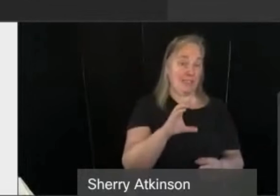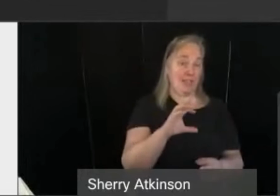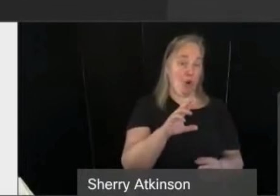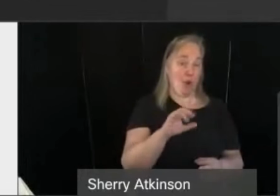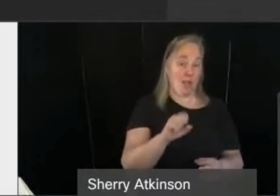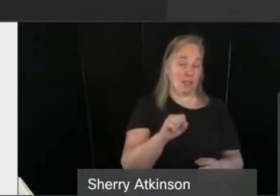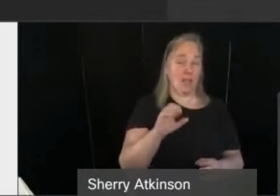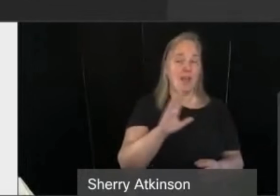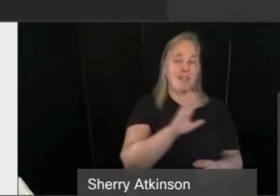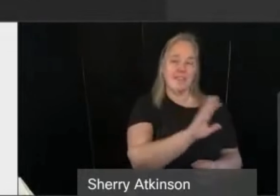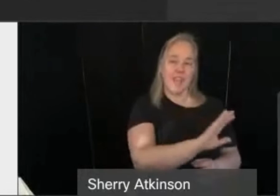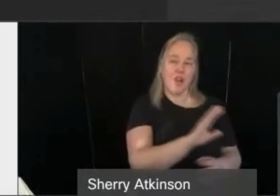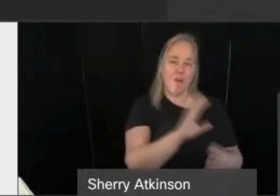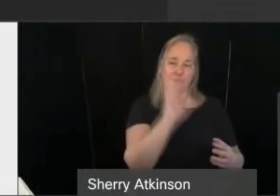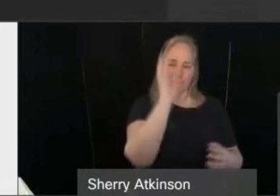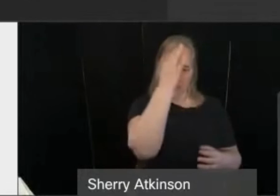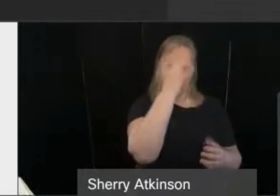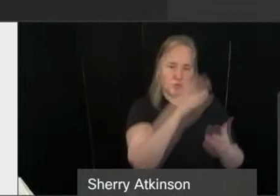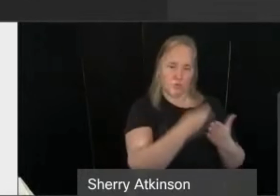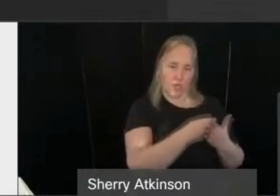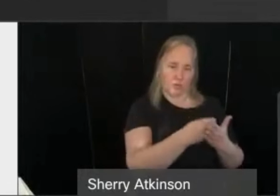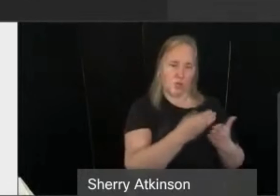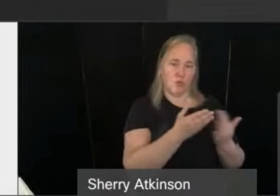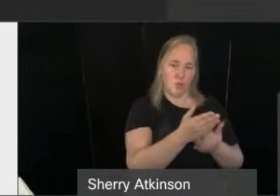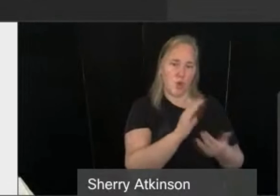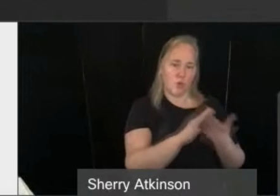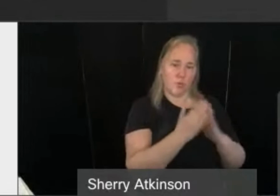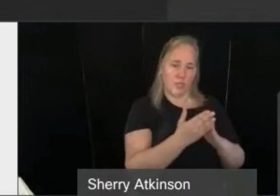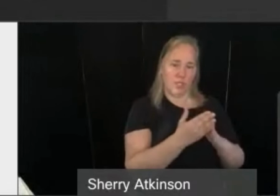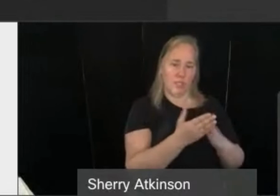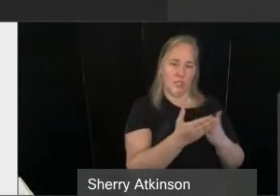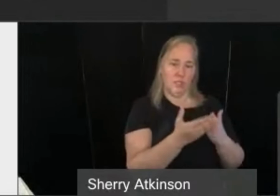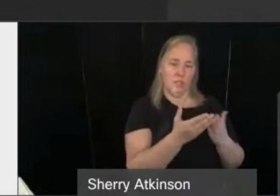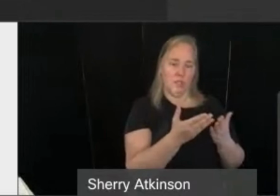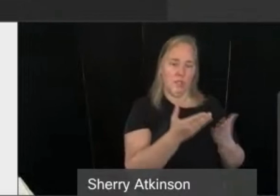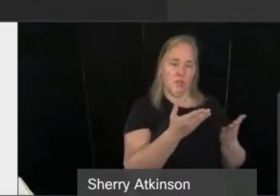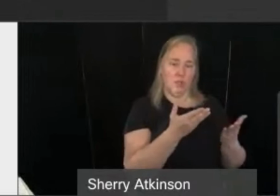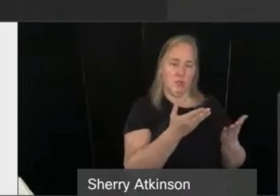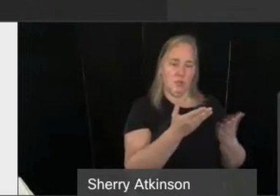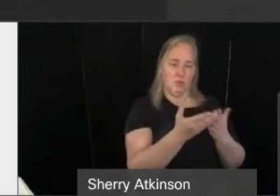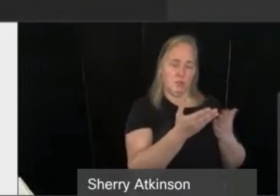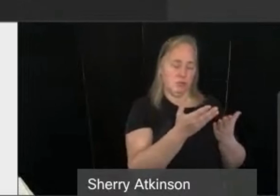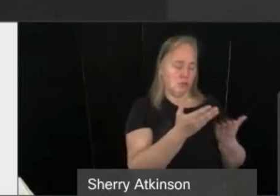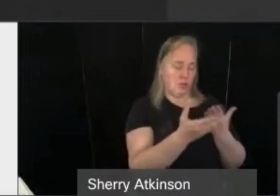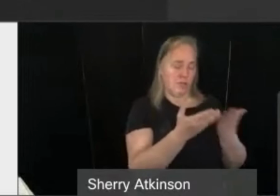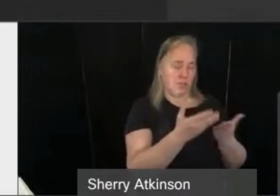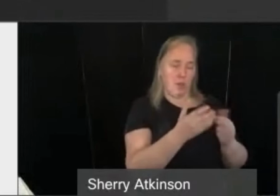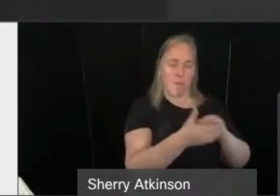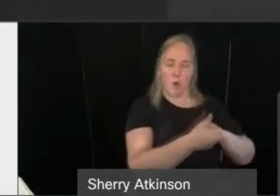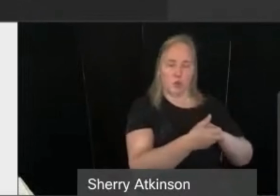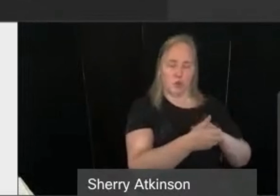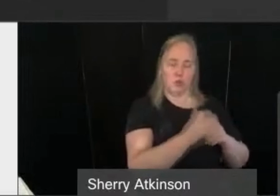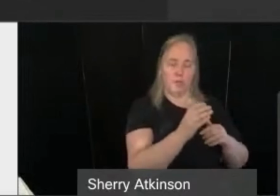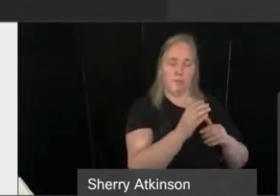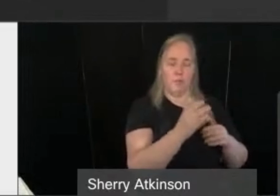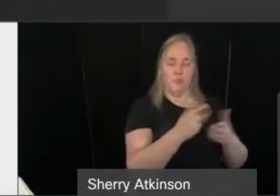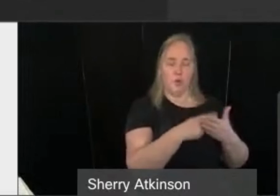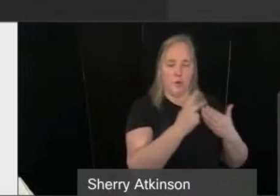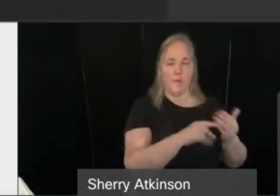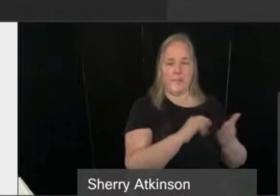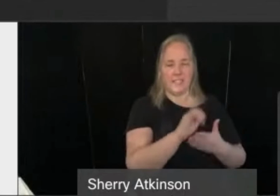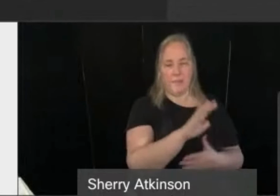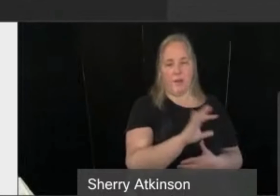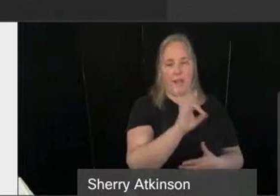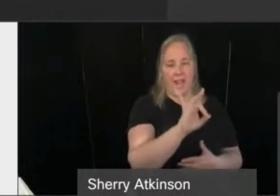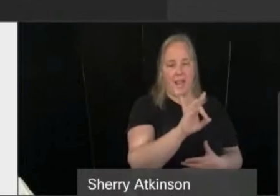dollars through the Community Service Partnerships Program is about $8 million. So between community service partnerships and the